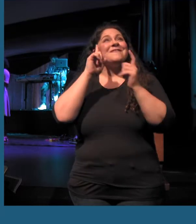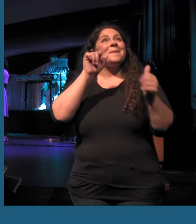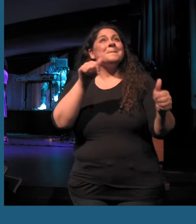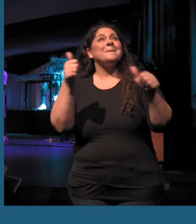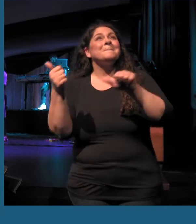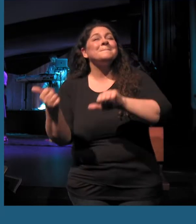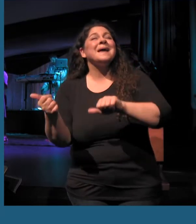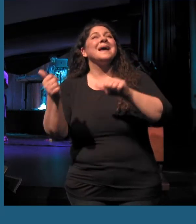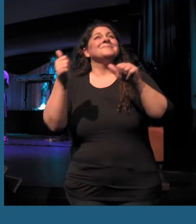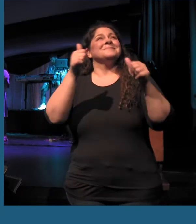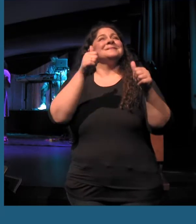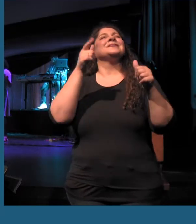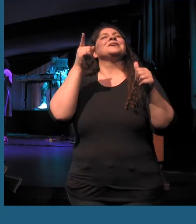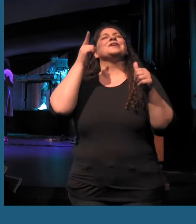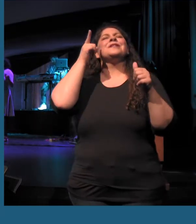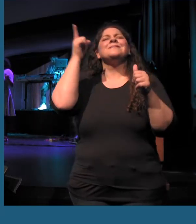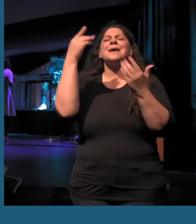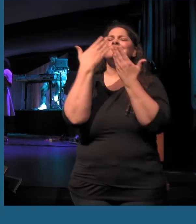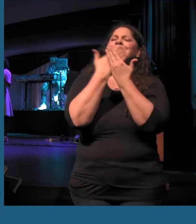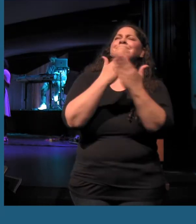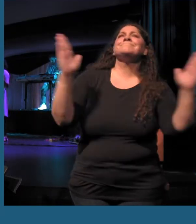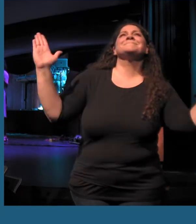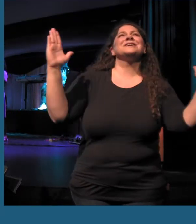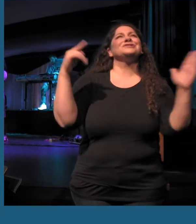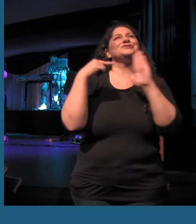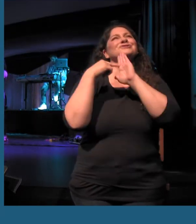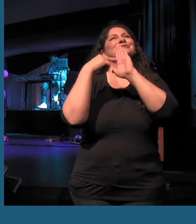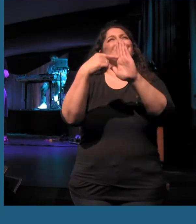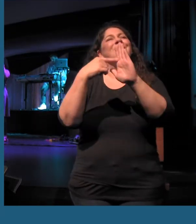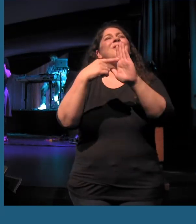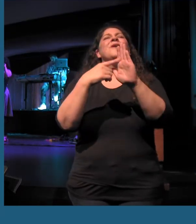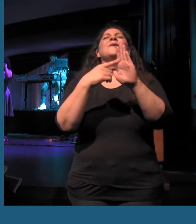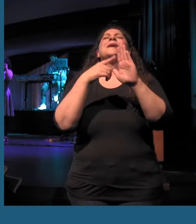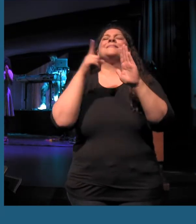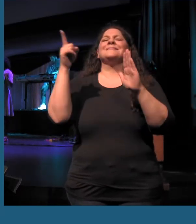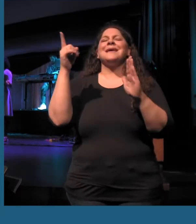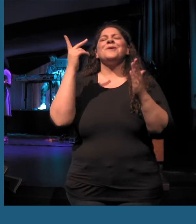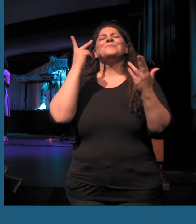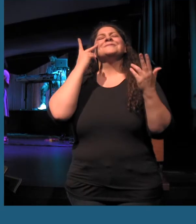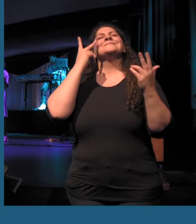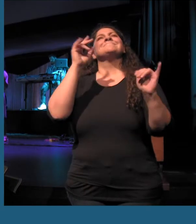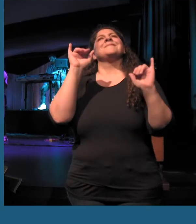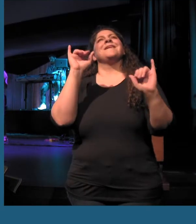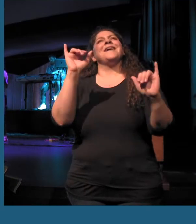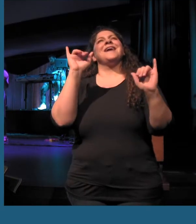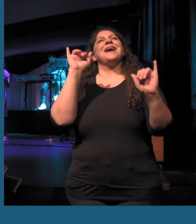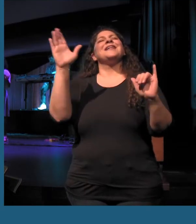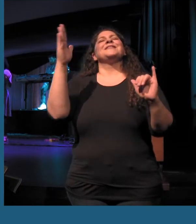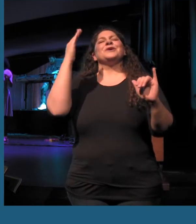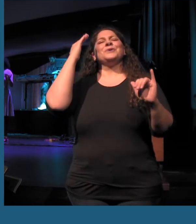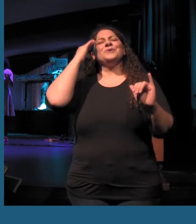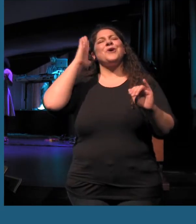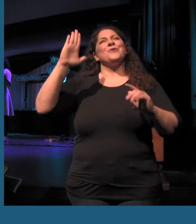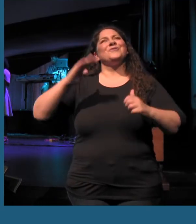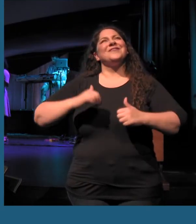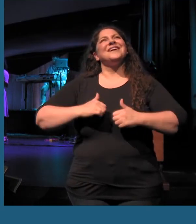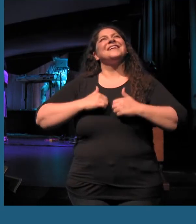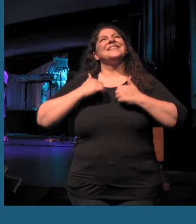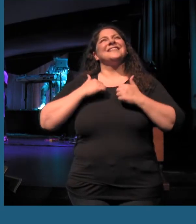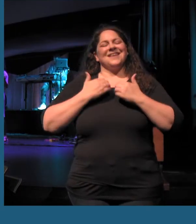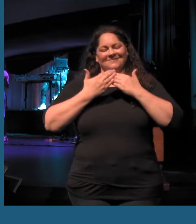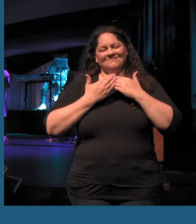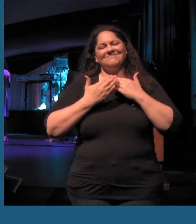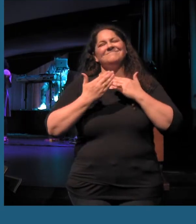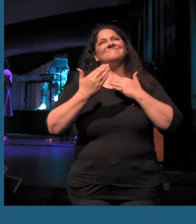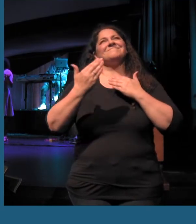of faith, public faith in you. Let this be a line in the sand for them that will set a foundation for their lives